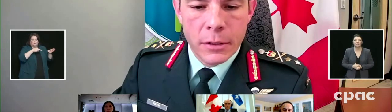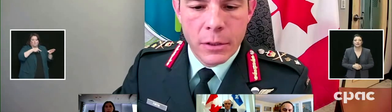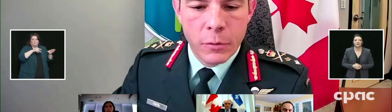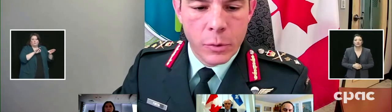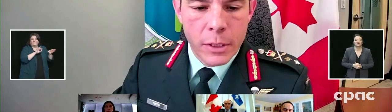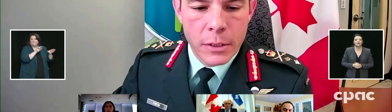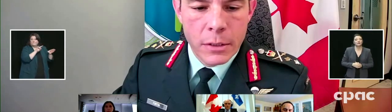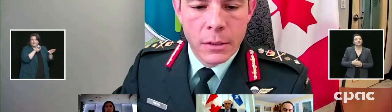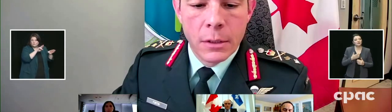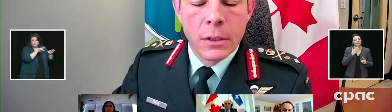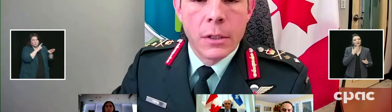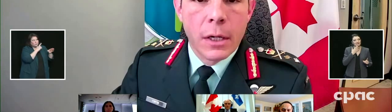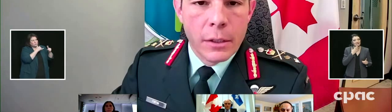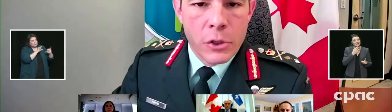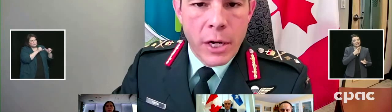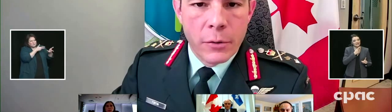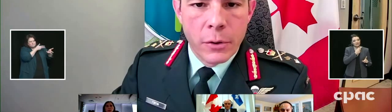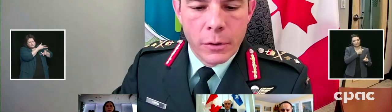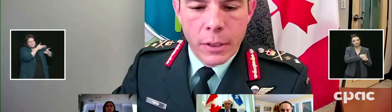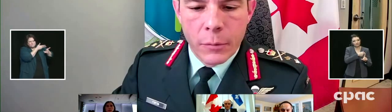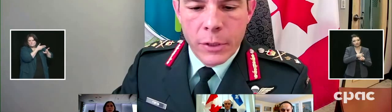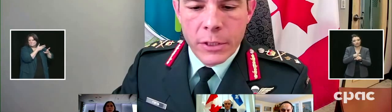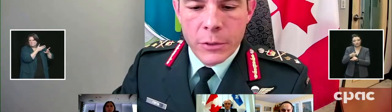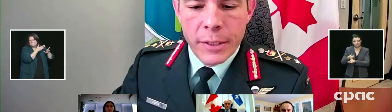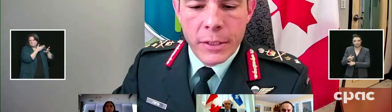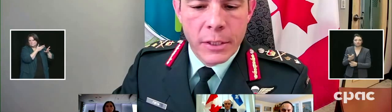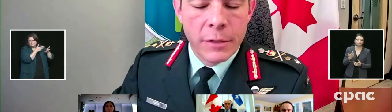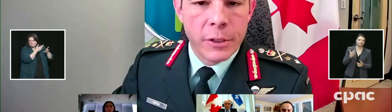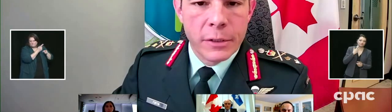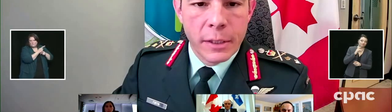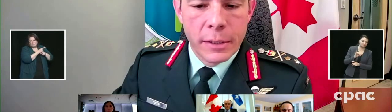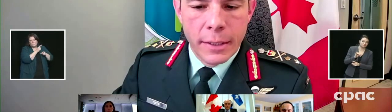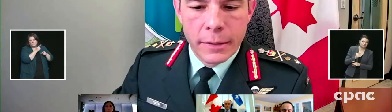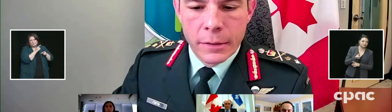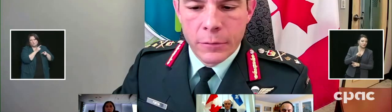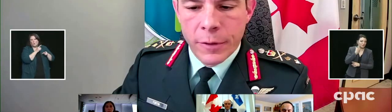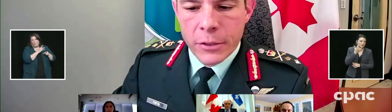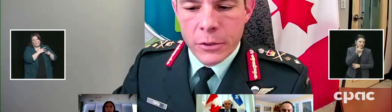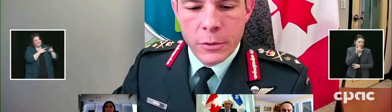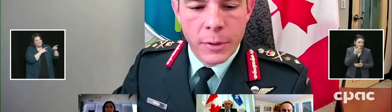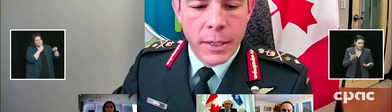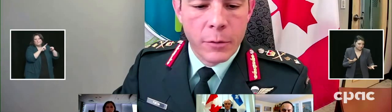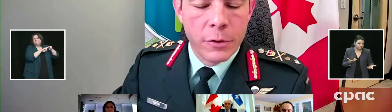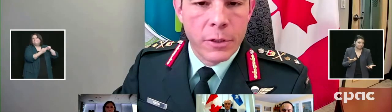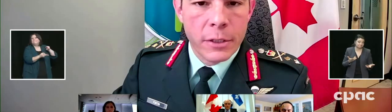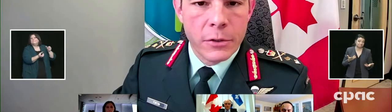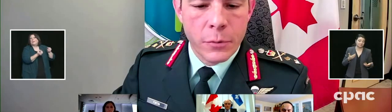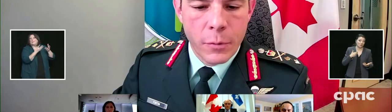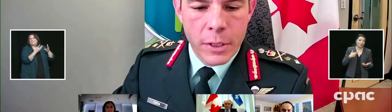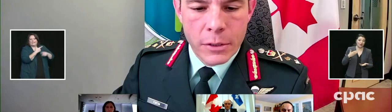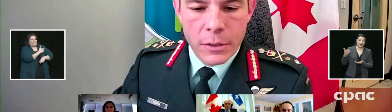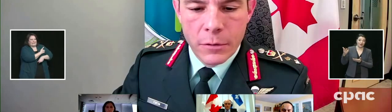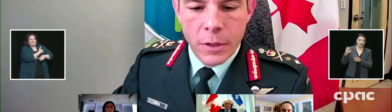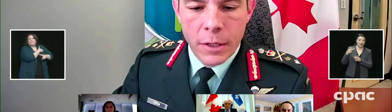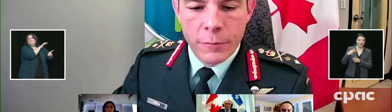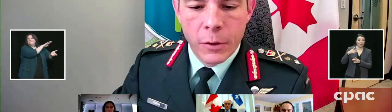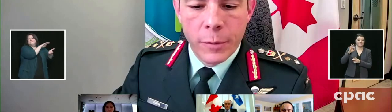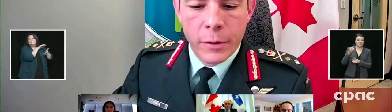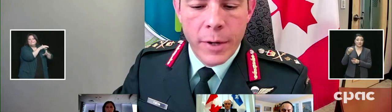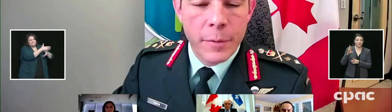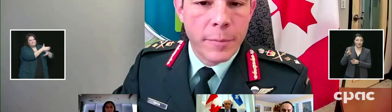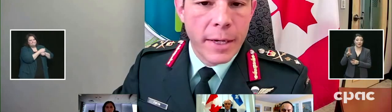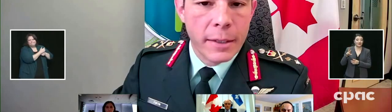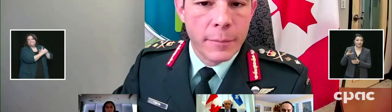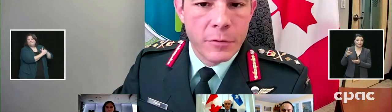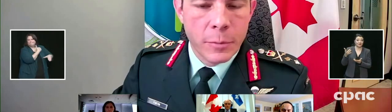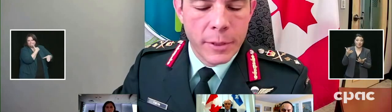next several weeks. In general, we anticipate a significant decline in Pfizer supply over the next 3 weeks, followed